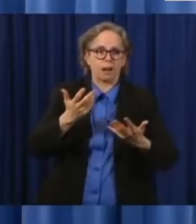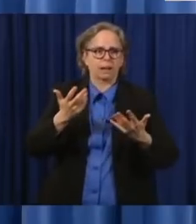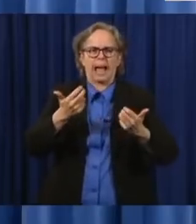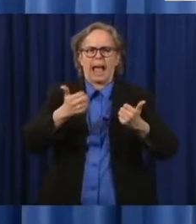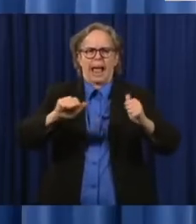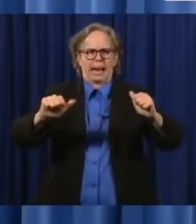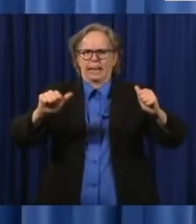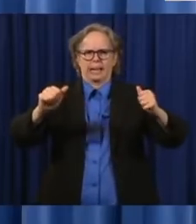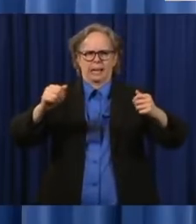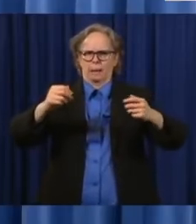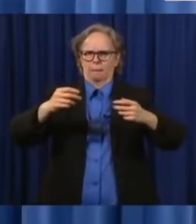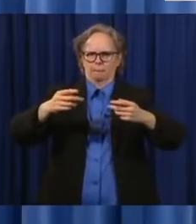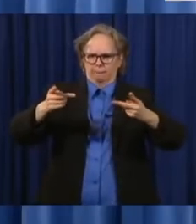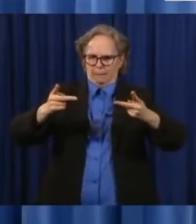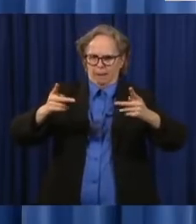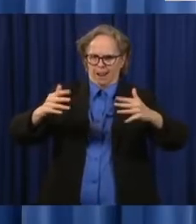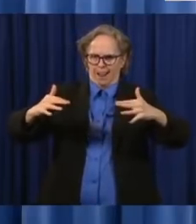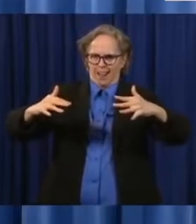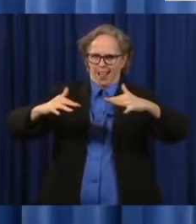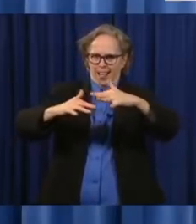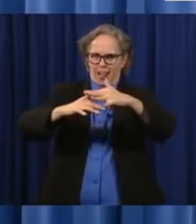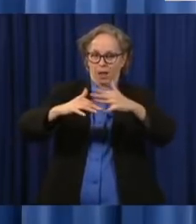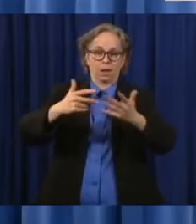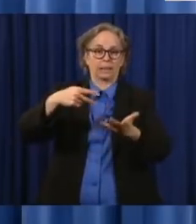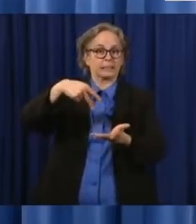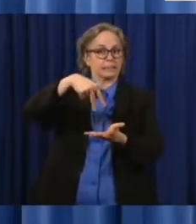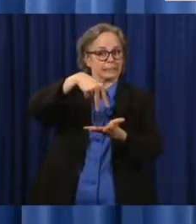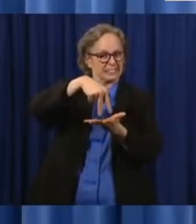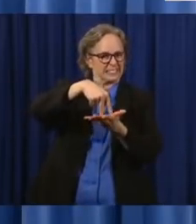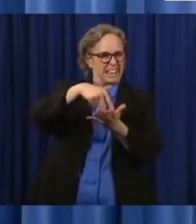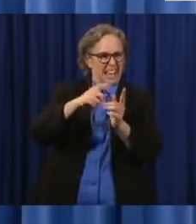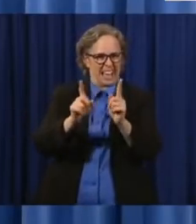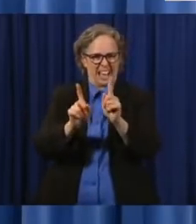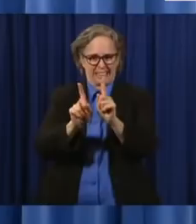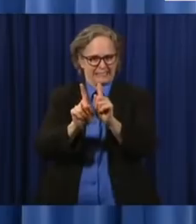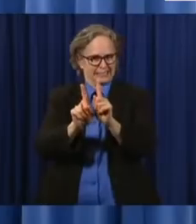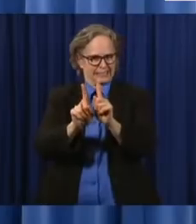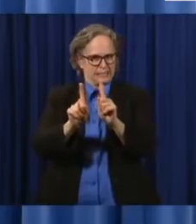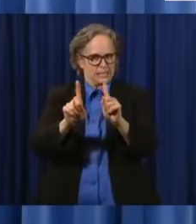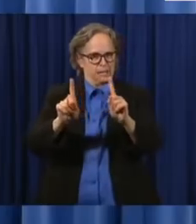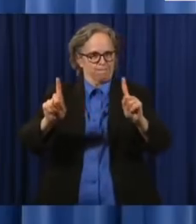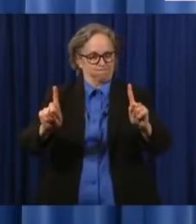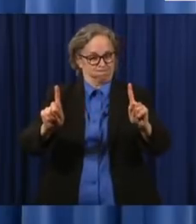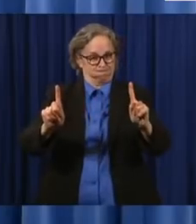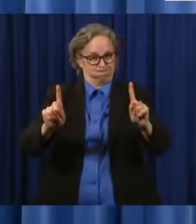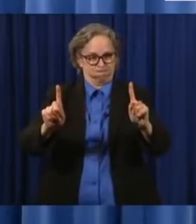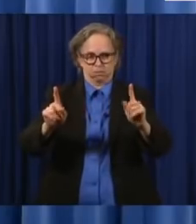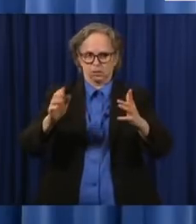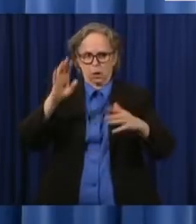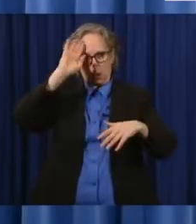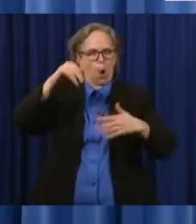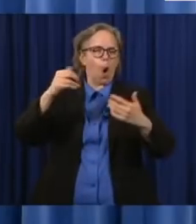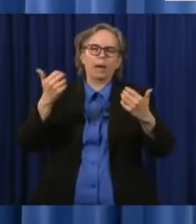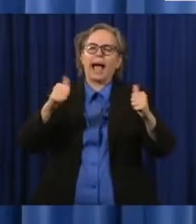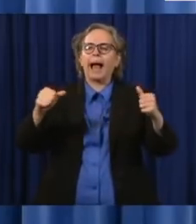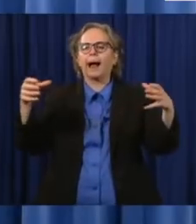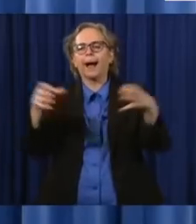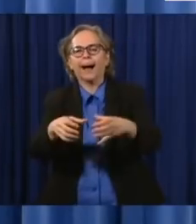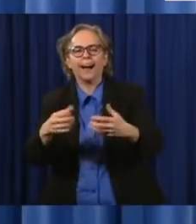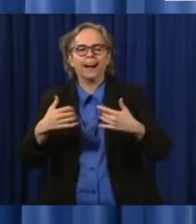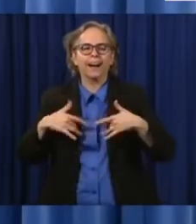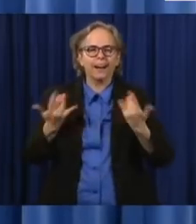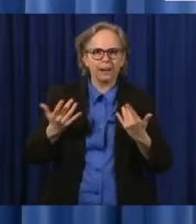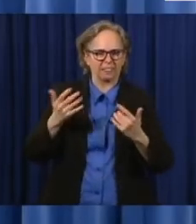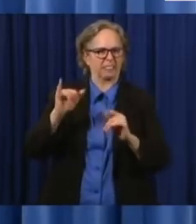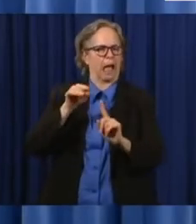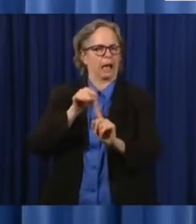standing up close together. You may see that in any kind of gathering. That's the concern. And so that's